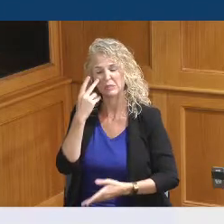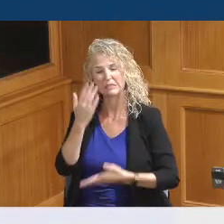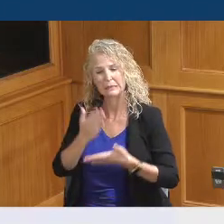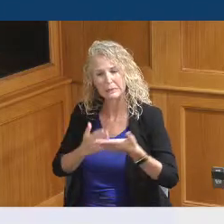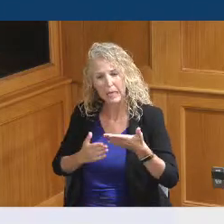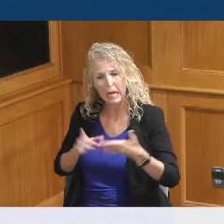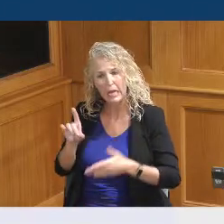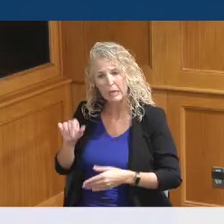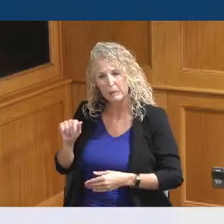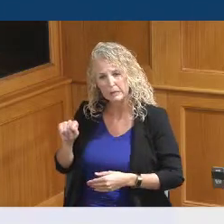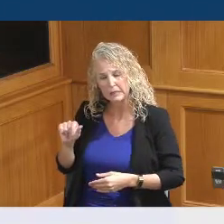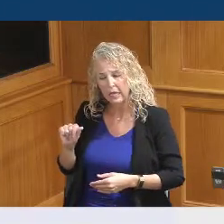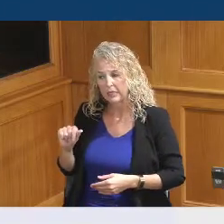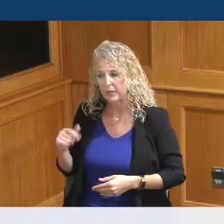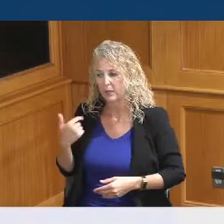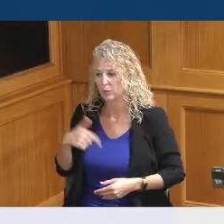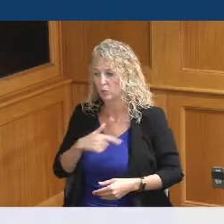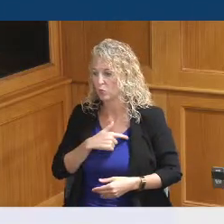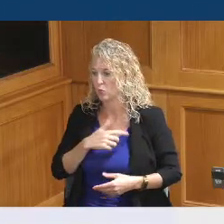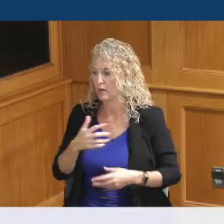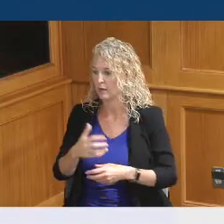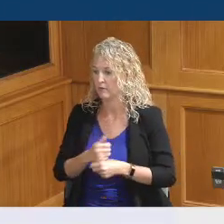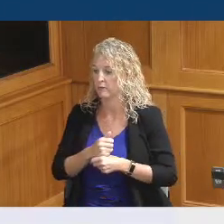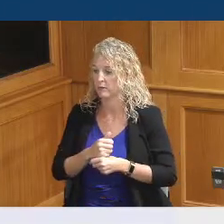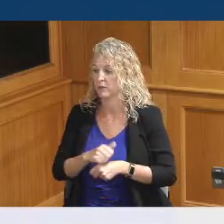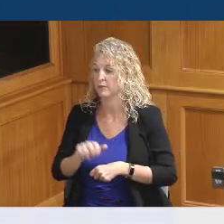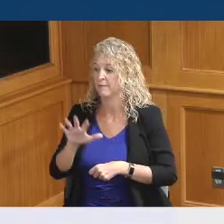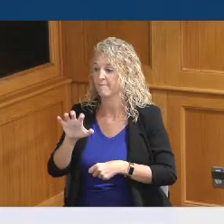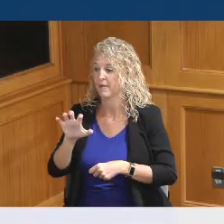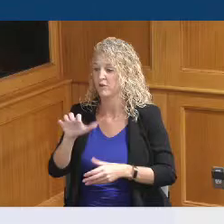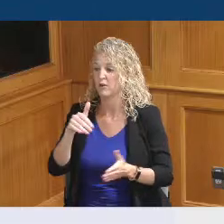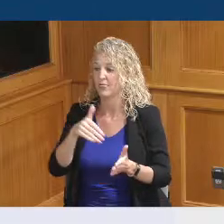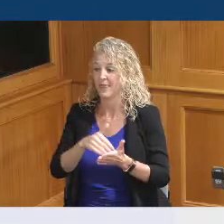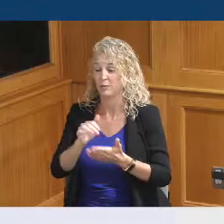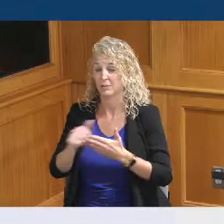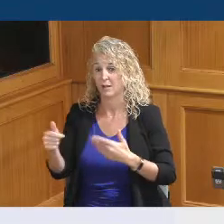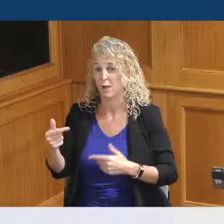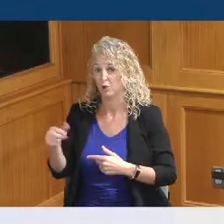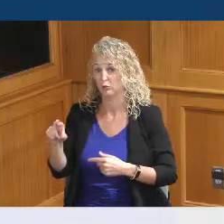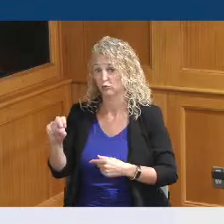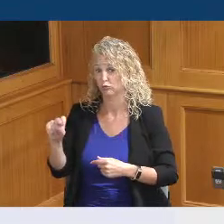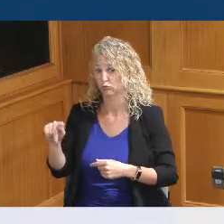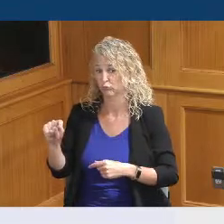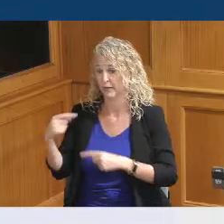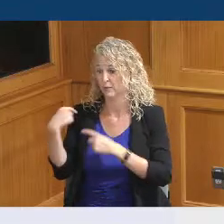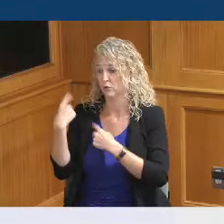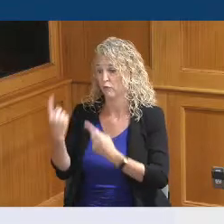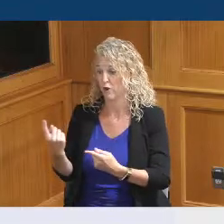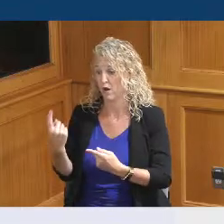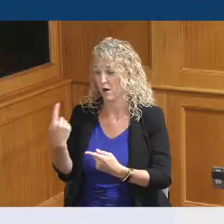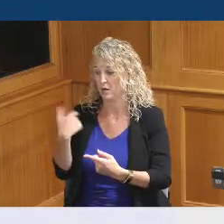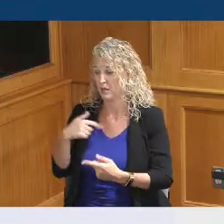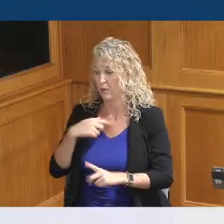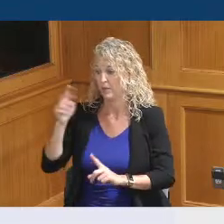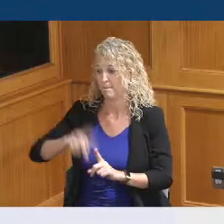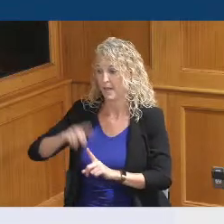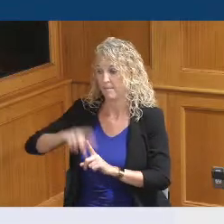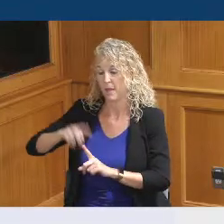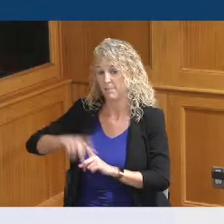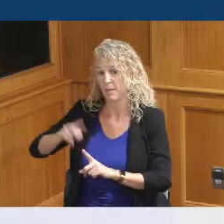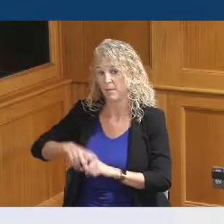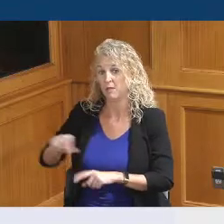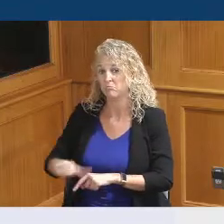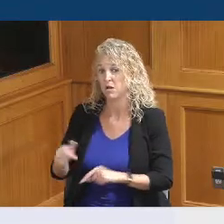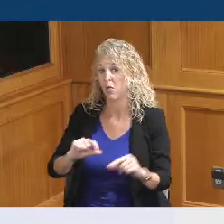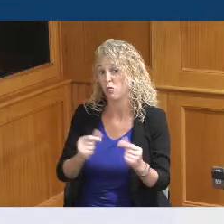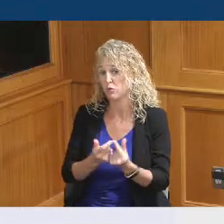numbers, we've gotten almost $500,000 in grants so far that we've sought out, and from groups that